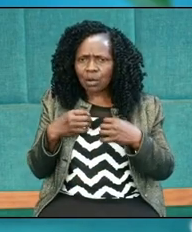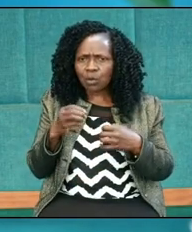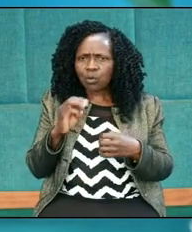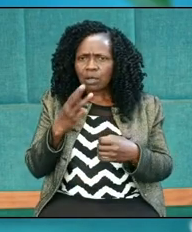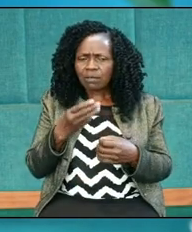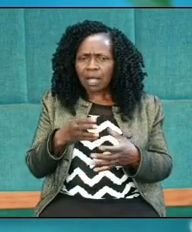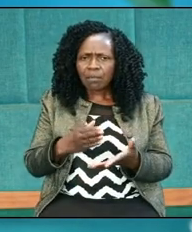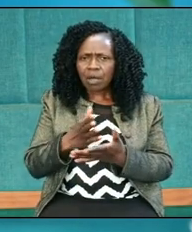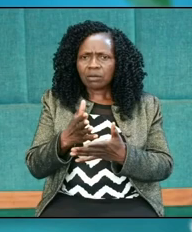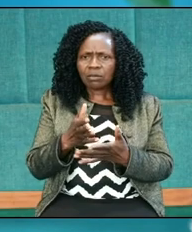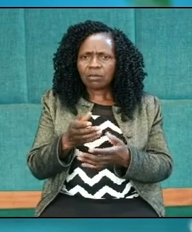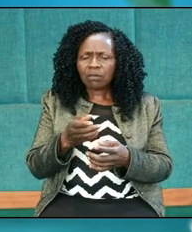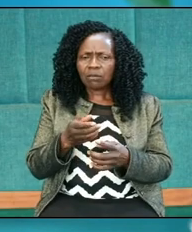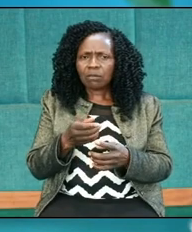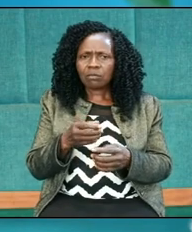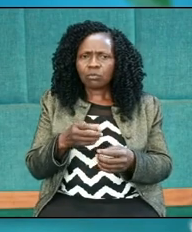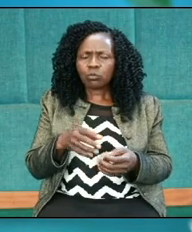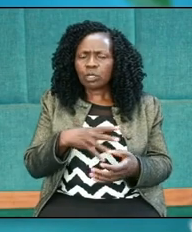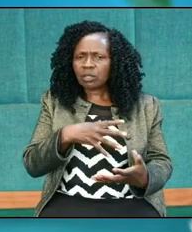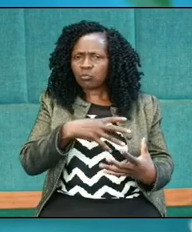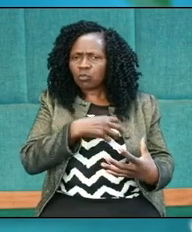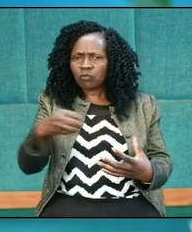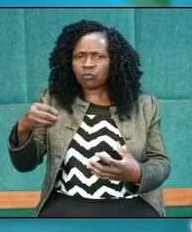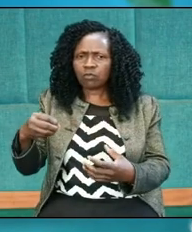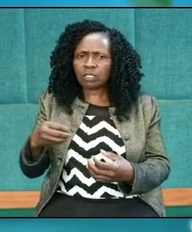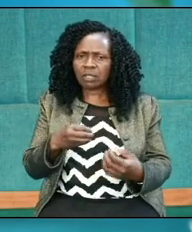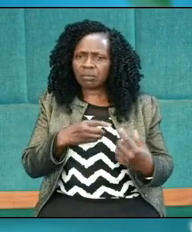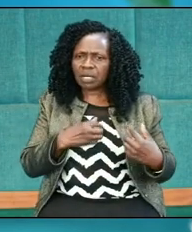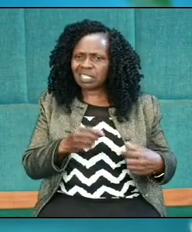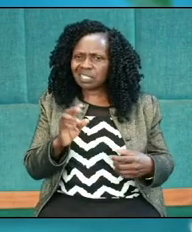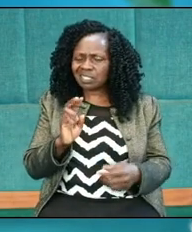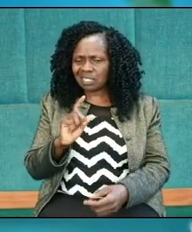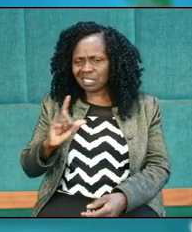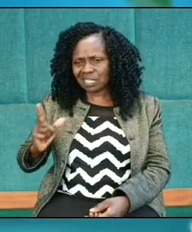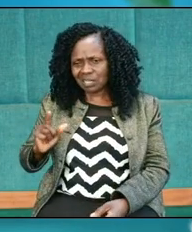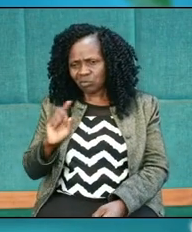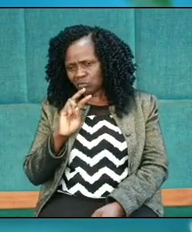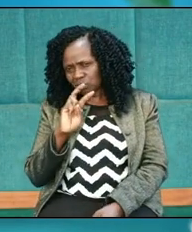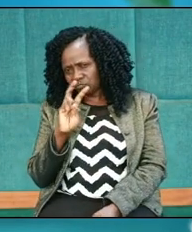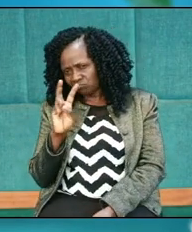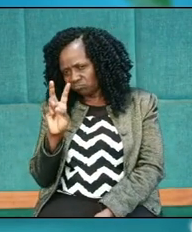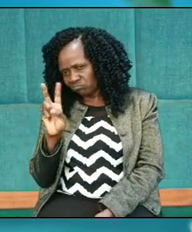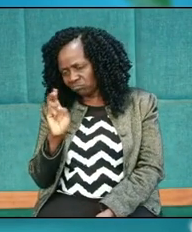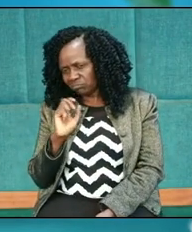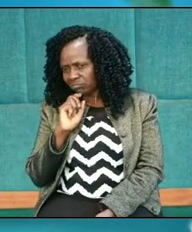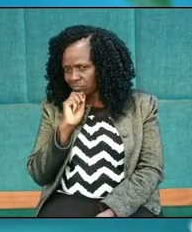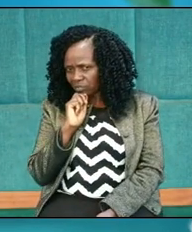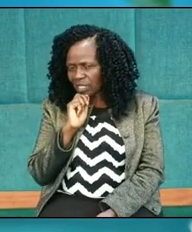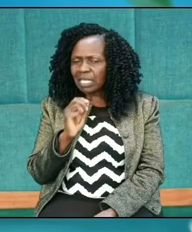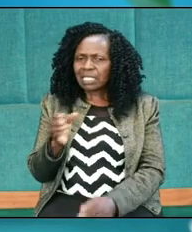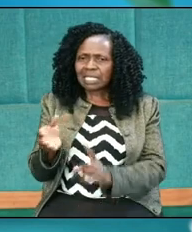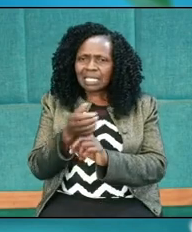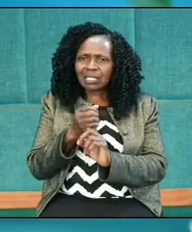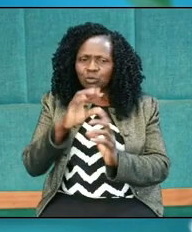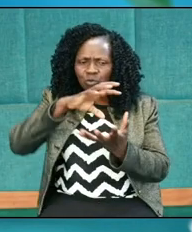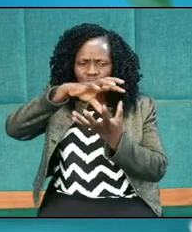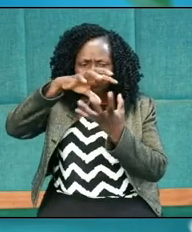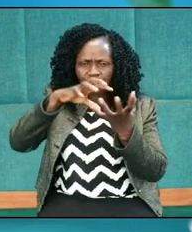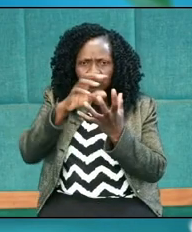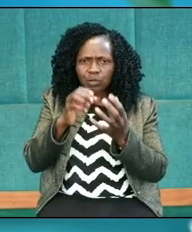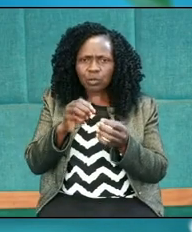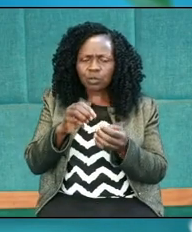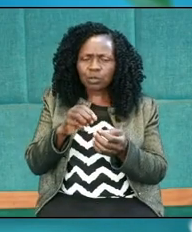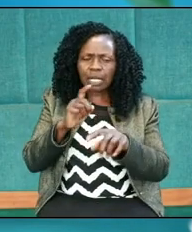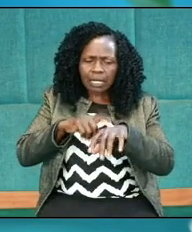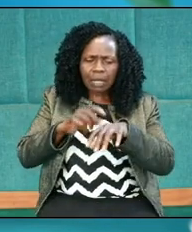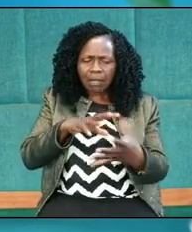we have to come out with your breast. So this lady looks, she gets so confused. When I found